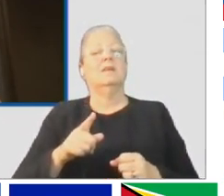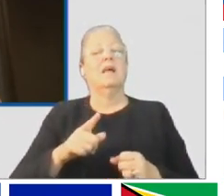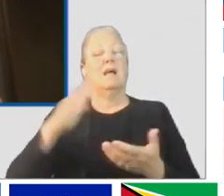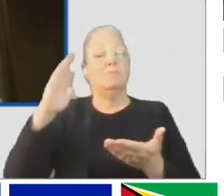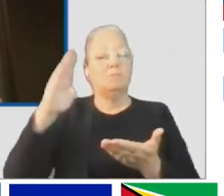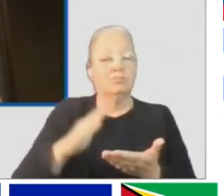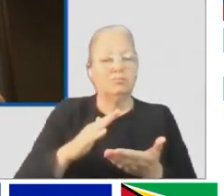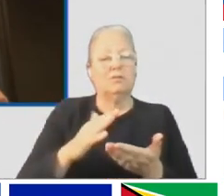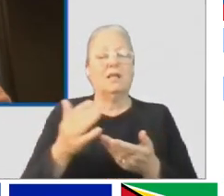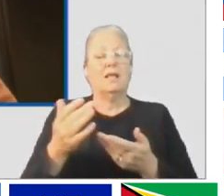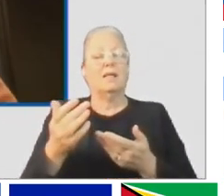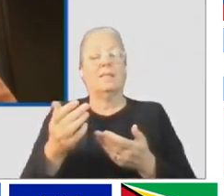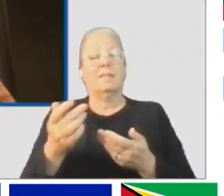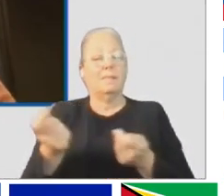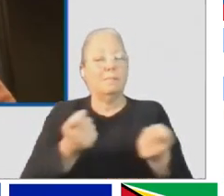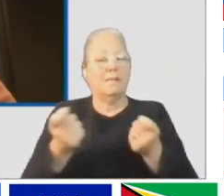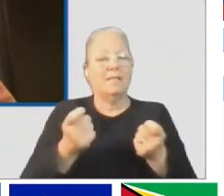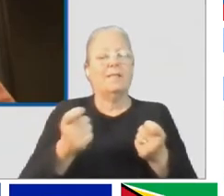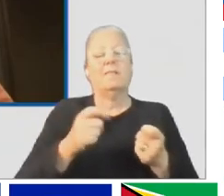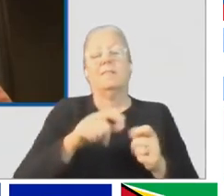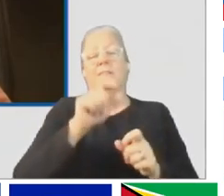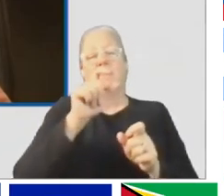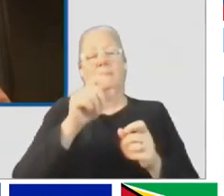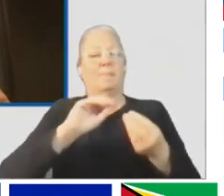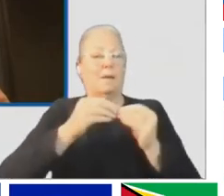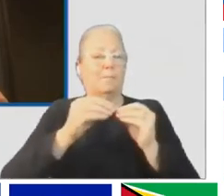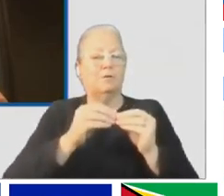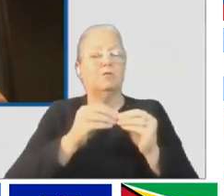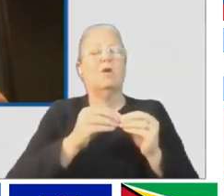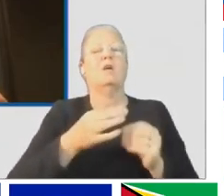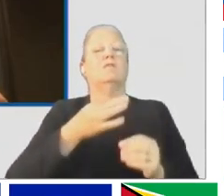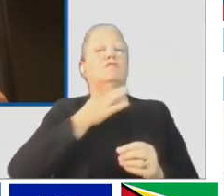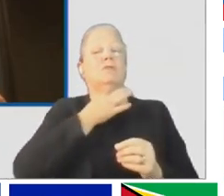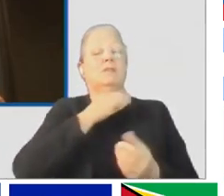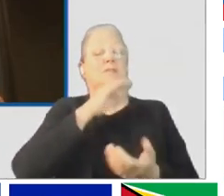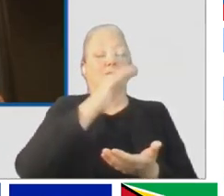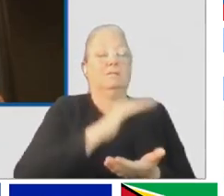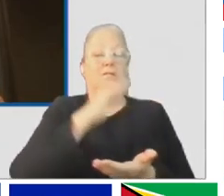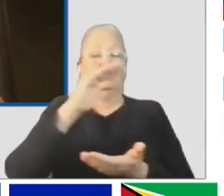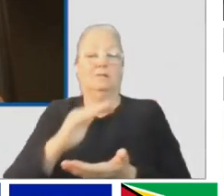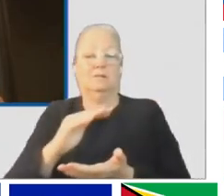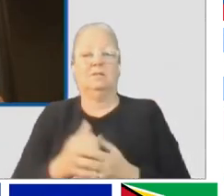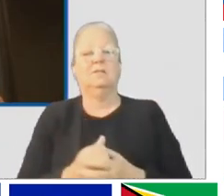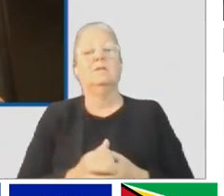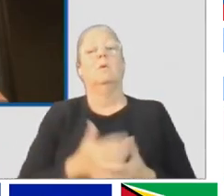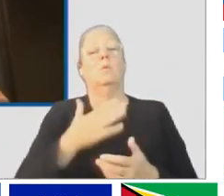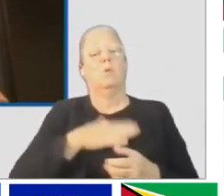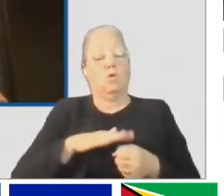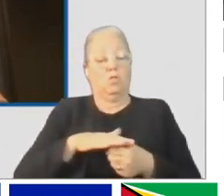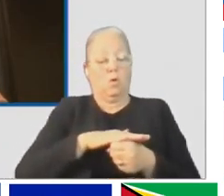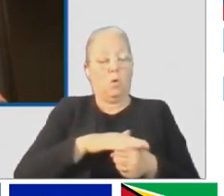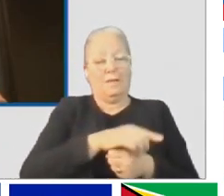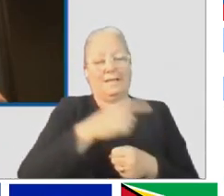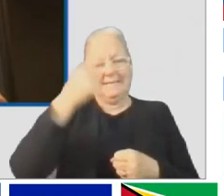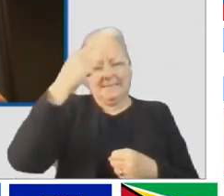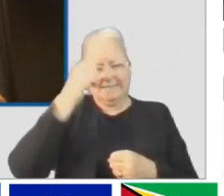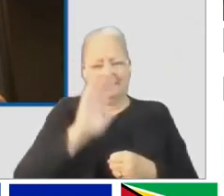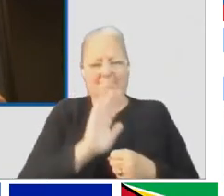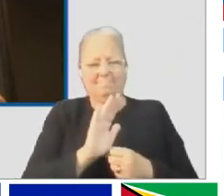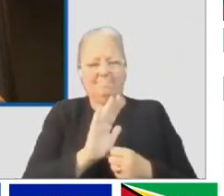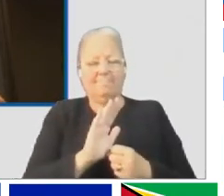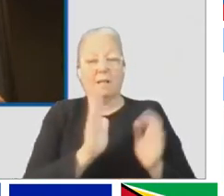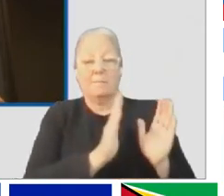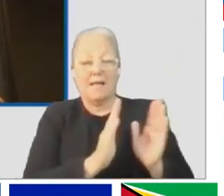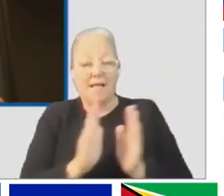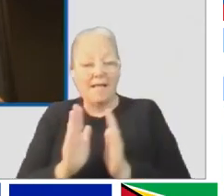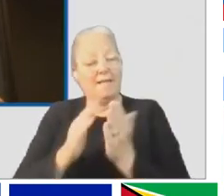survivors at risk. This guidance also encouraged local jurisdictions to review their response planning to ensure they could